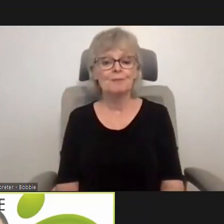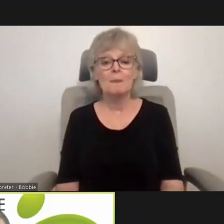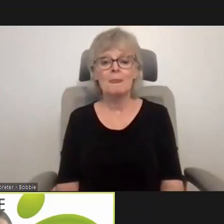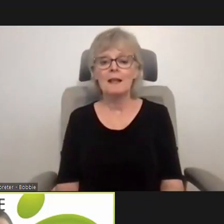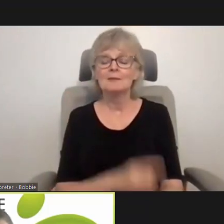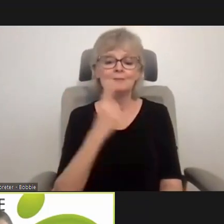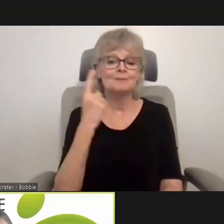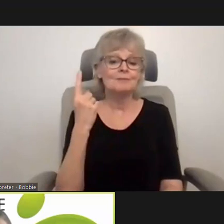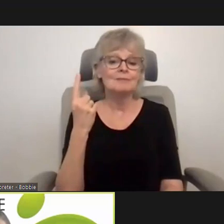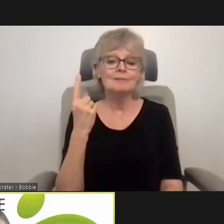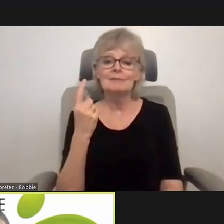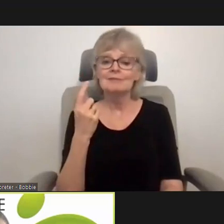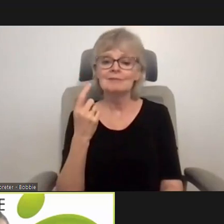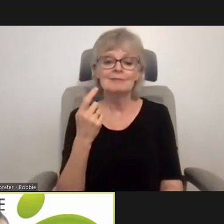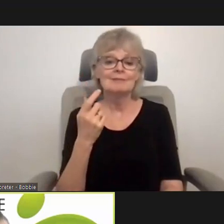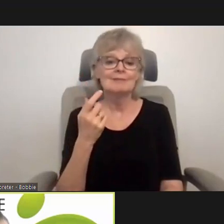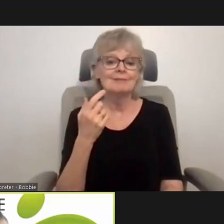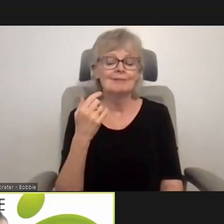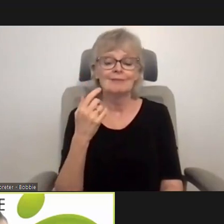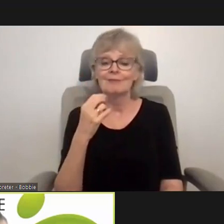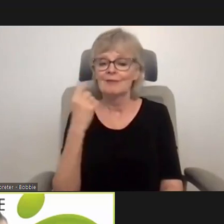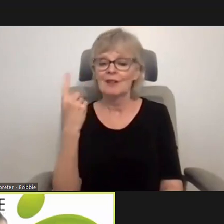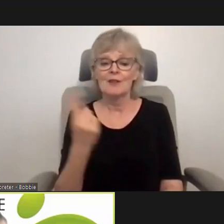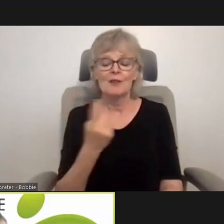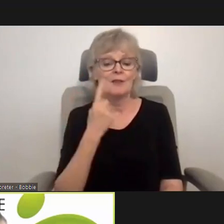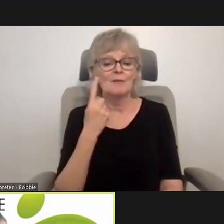always a silver lining.